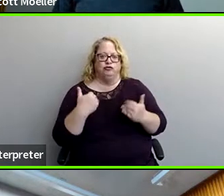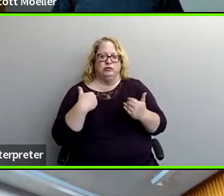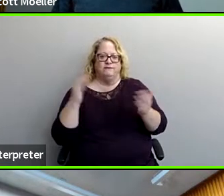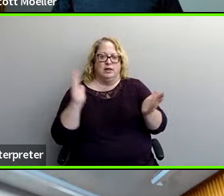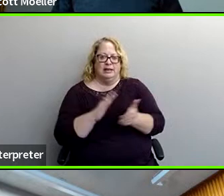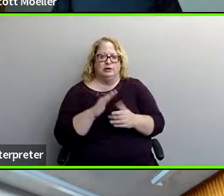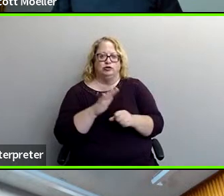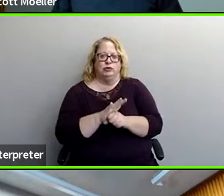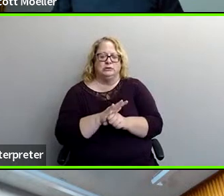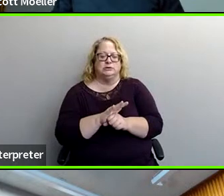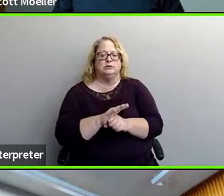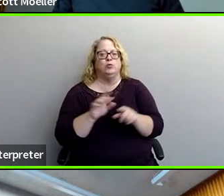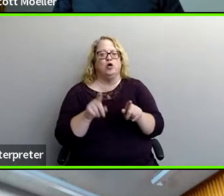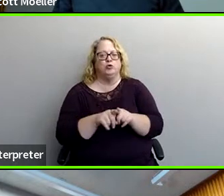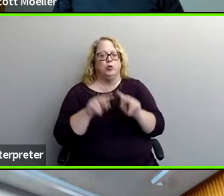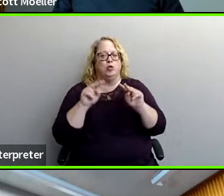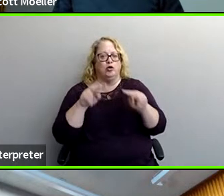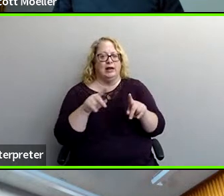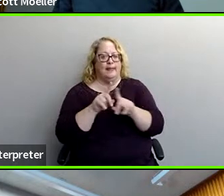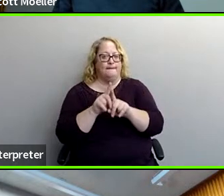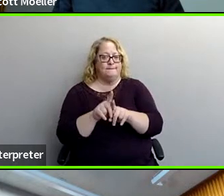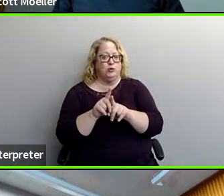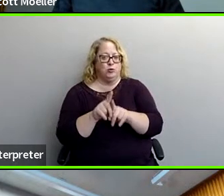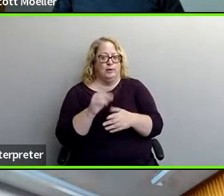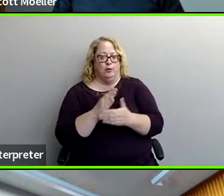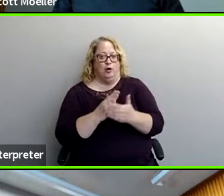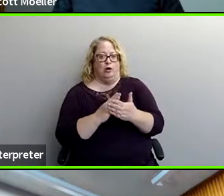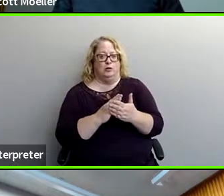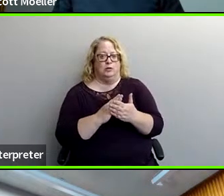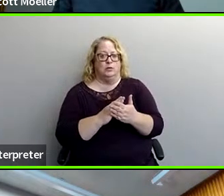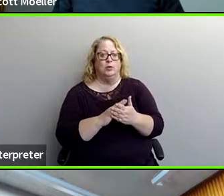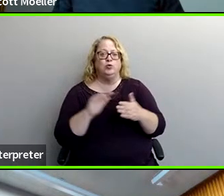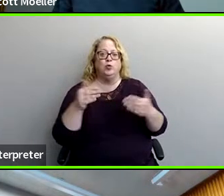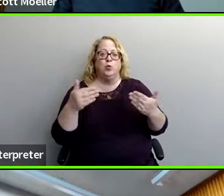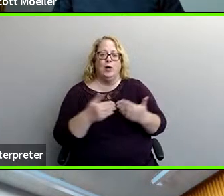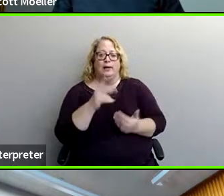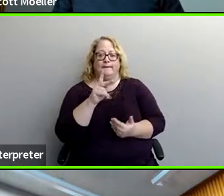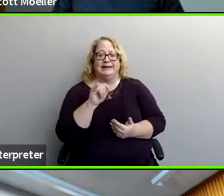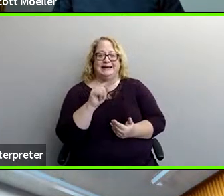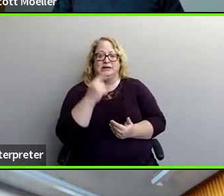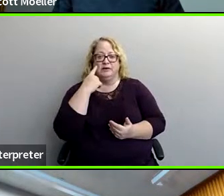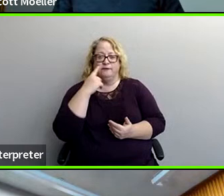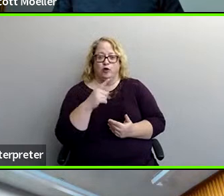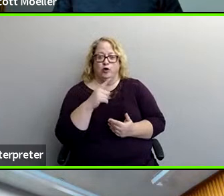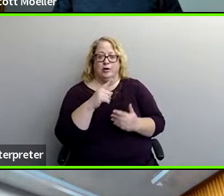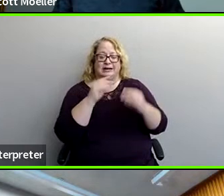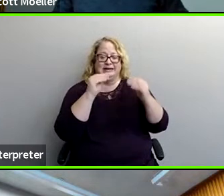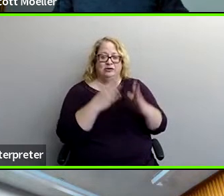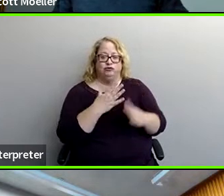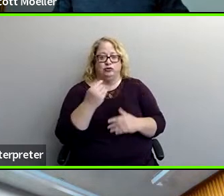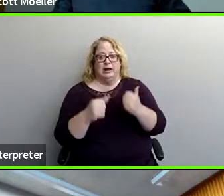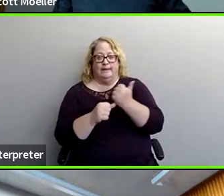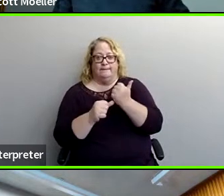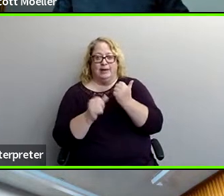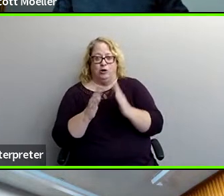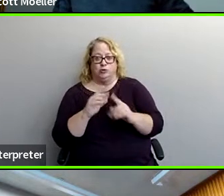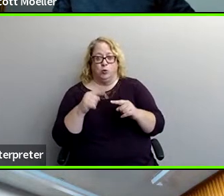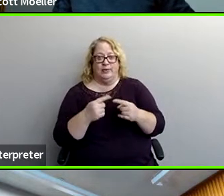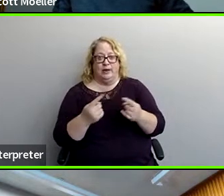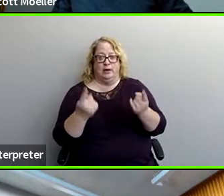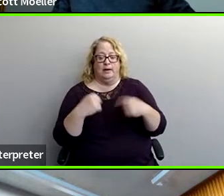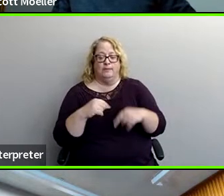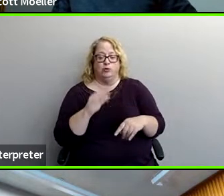also looking at the mentoring piece. We do welcome kits for both the teachers and the paras. So when they come into our